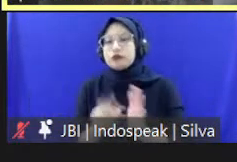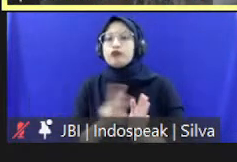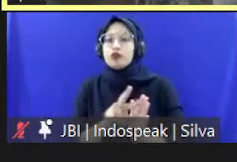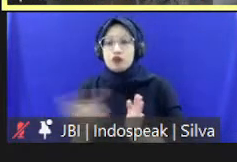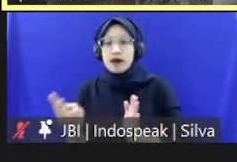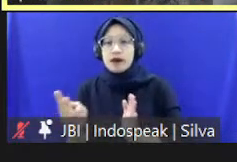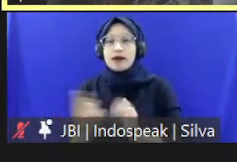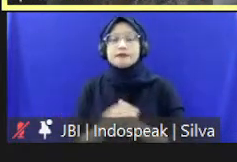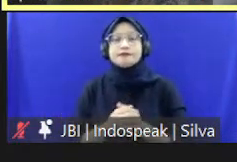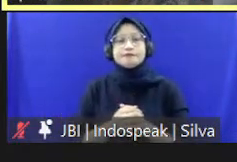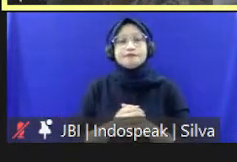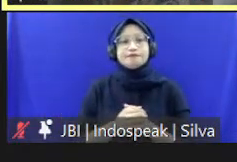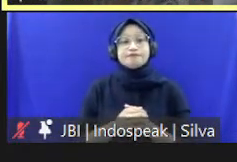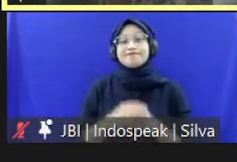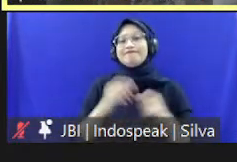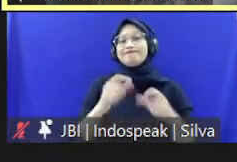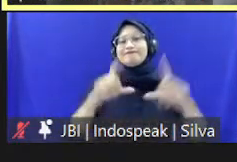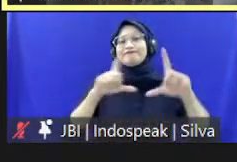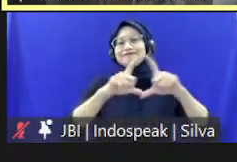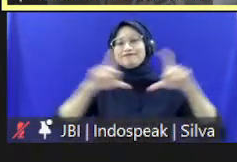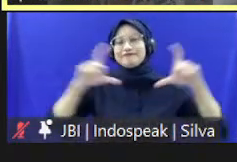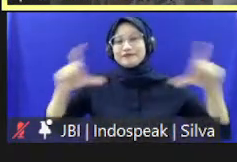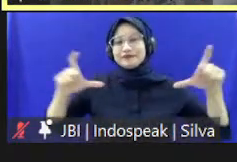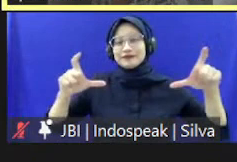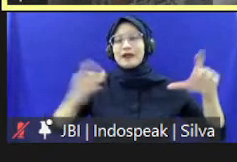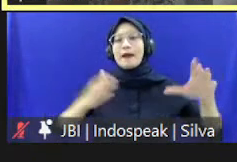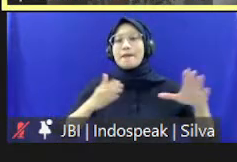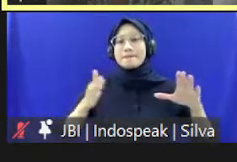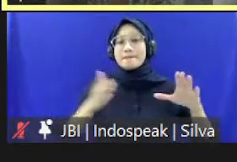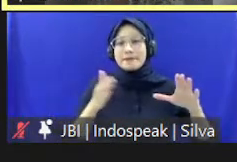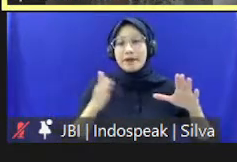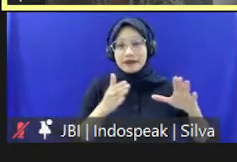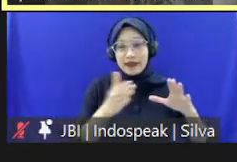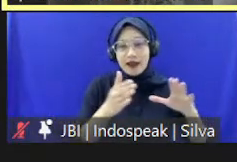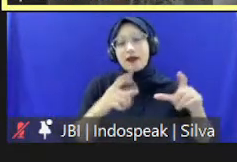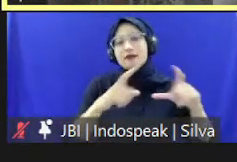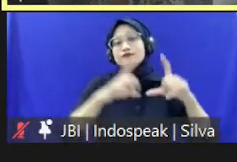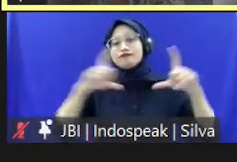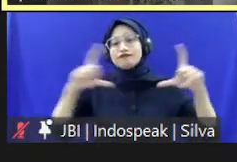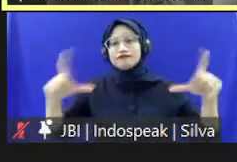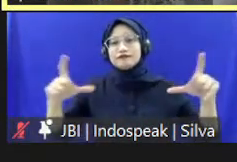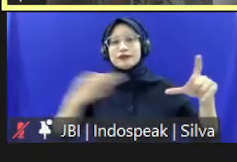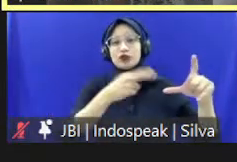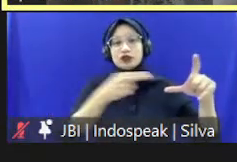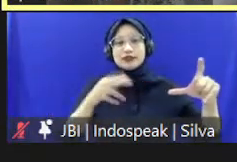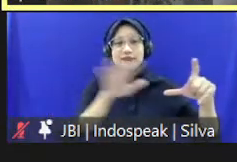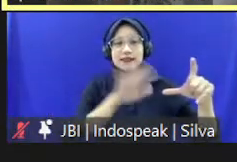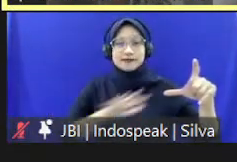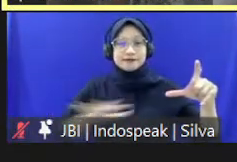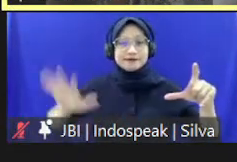I like maps, and I was very happy to see one of our